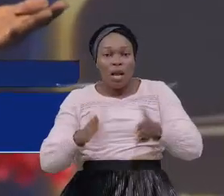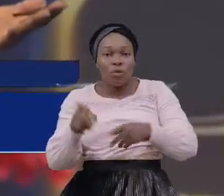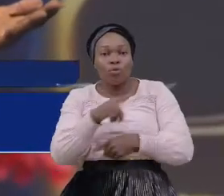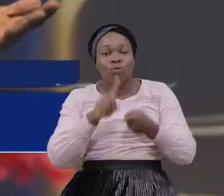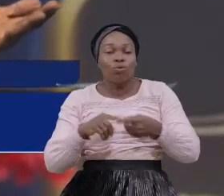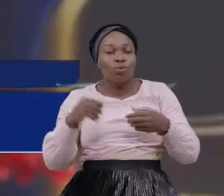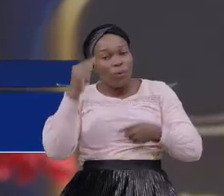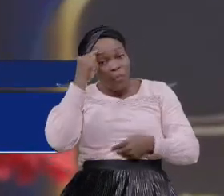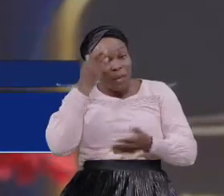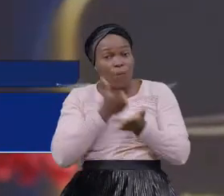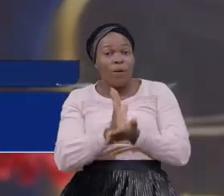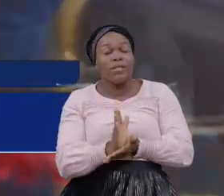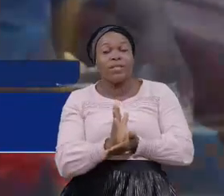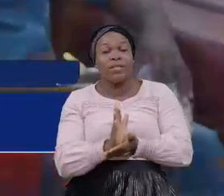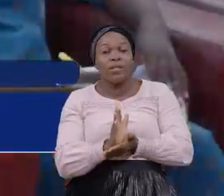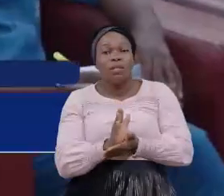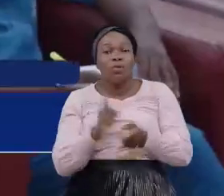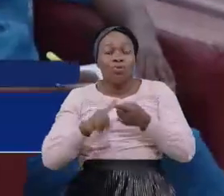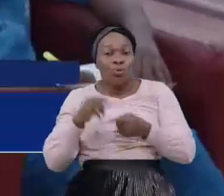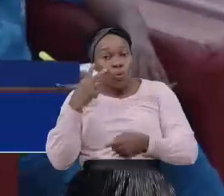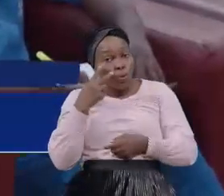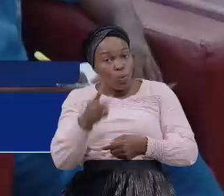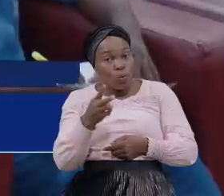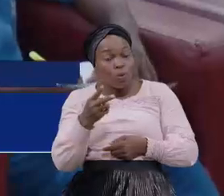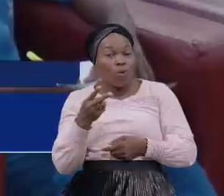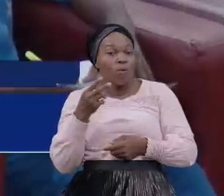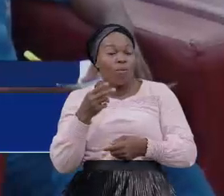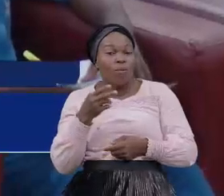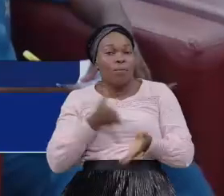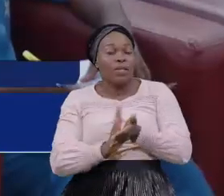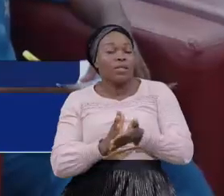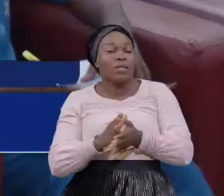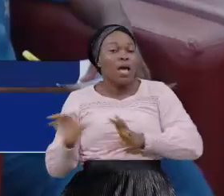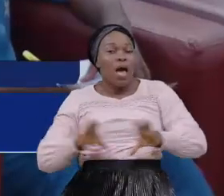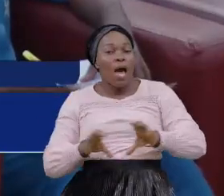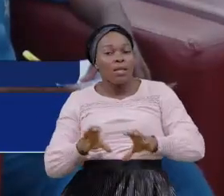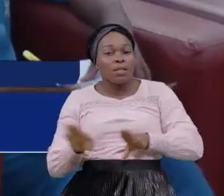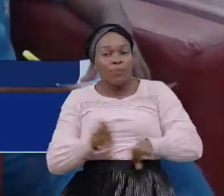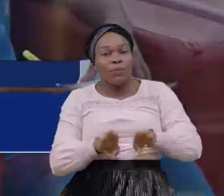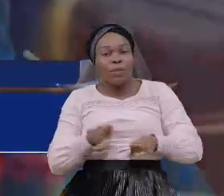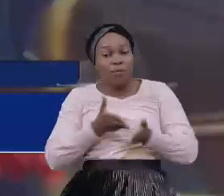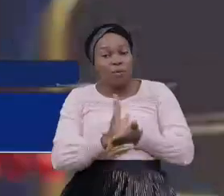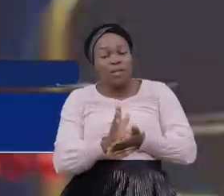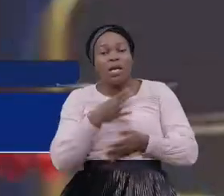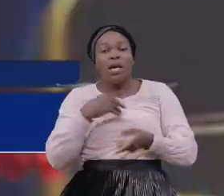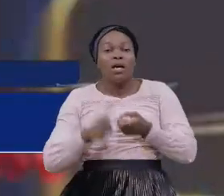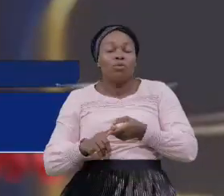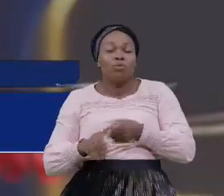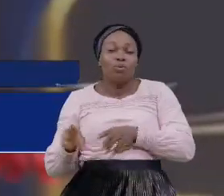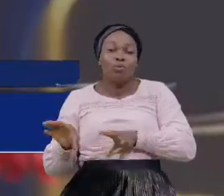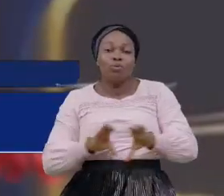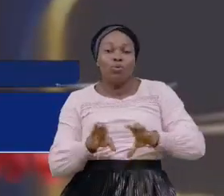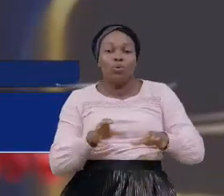right, to look right, to act right, and to move things around. You have the energy, you have